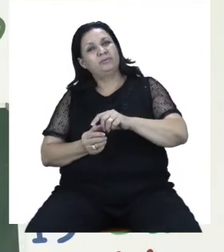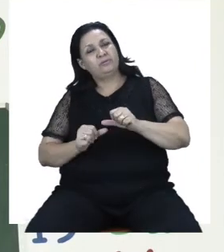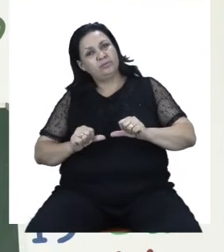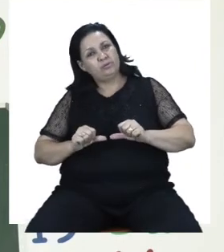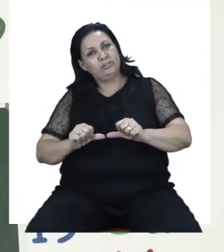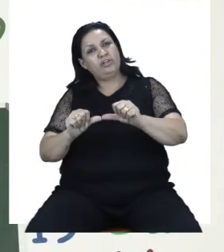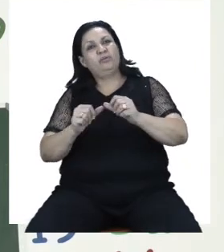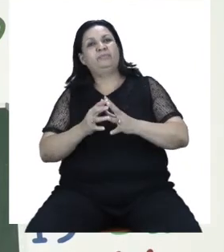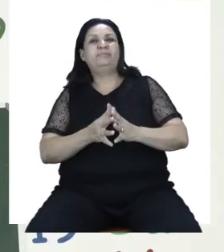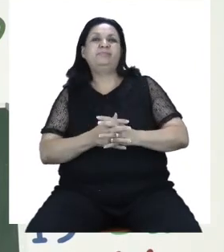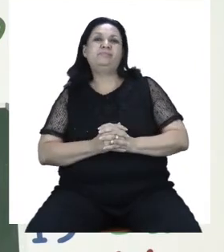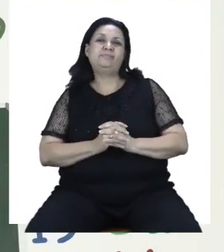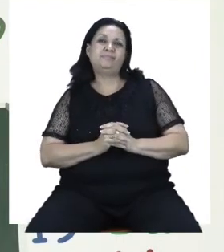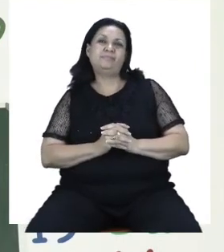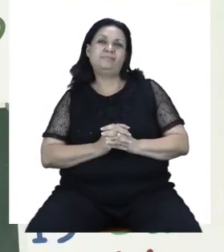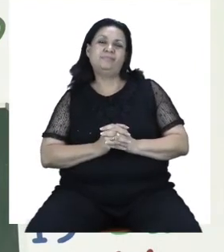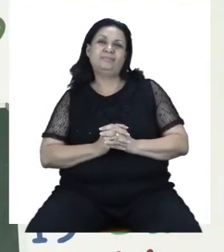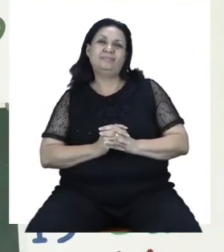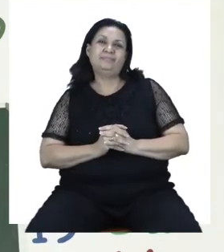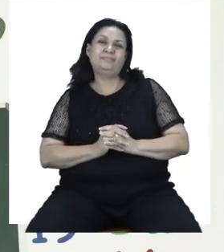We're going to make our